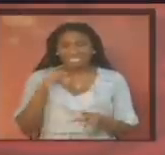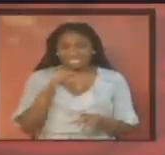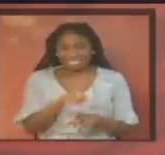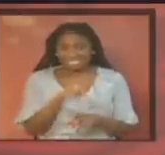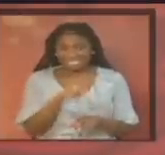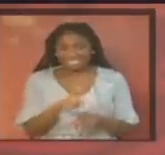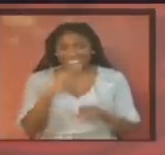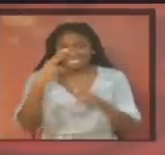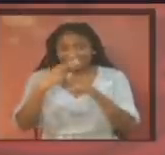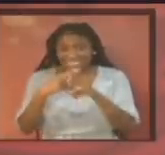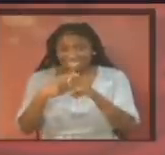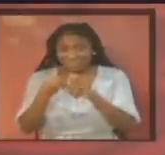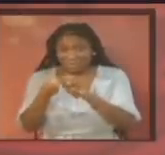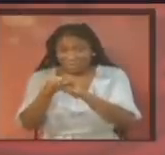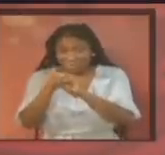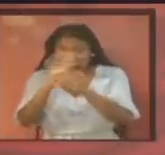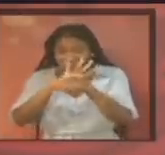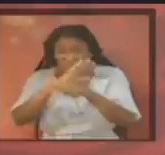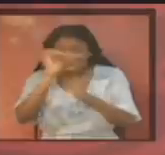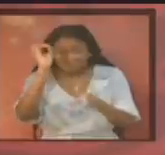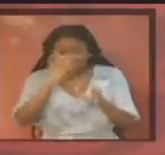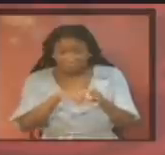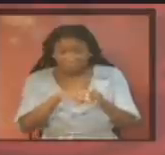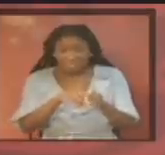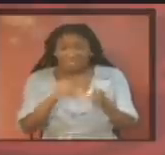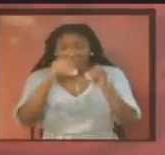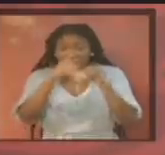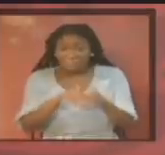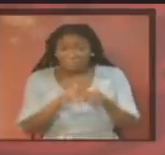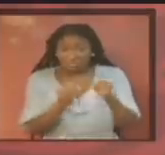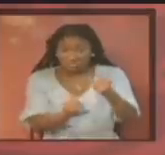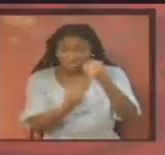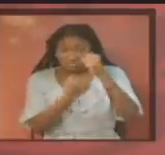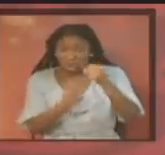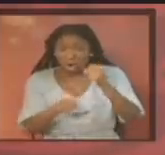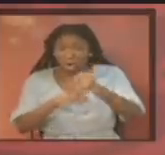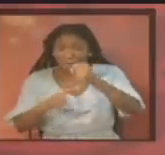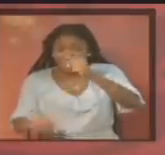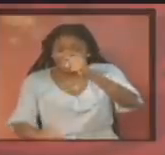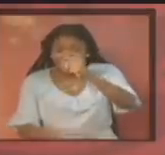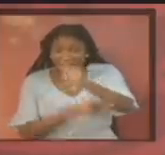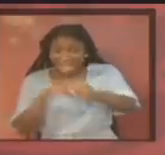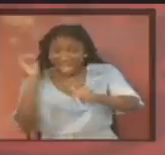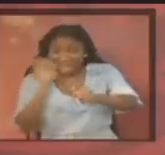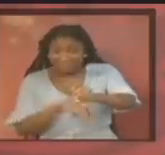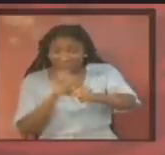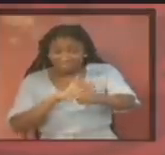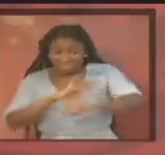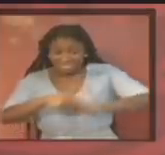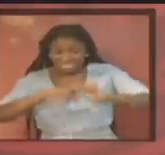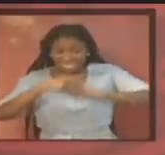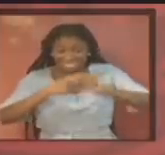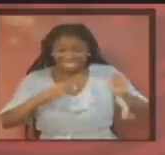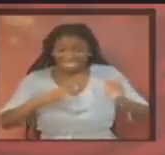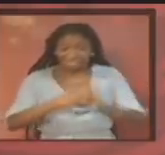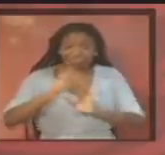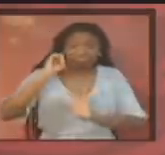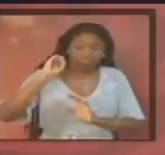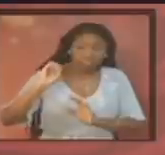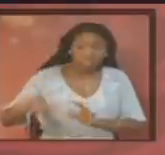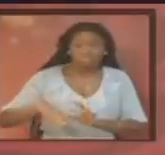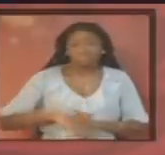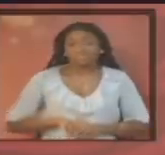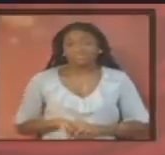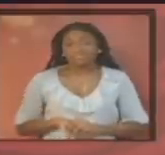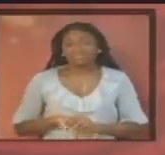and so you need to put it into a strong bag and dispose of it carefully when you're putting out of your garbage. And I would end, of